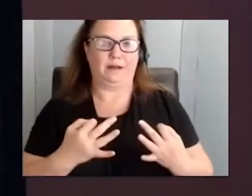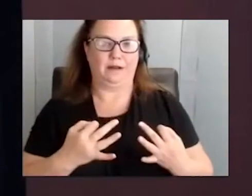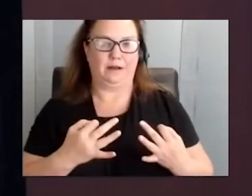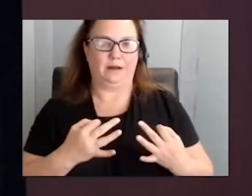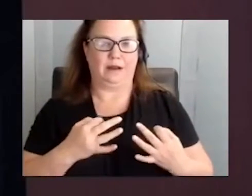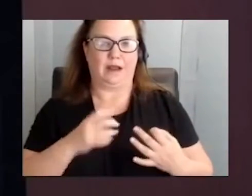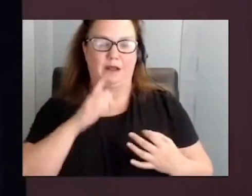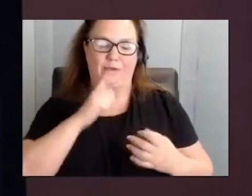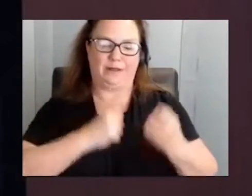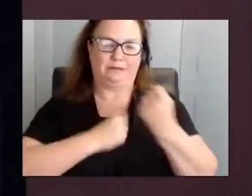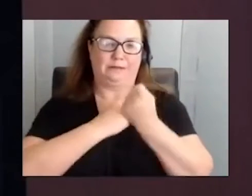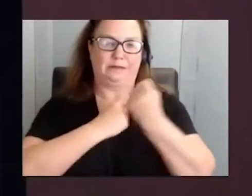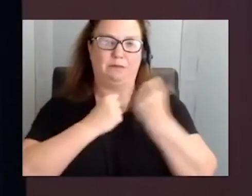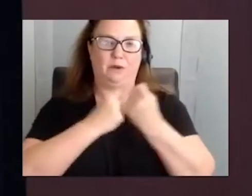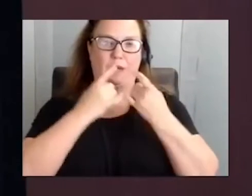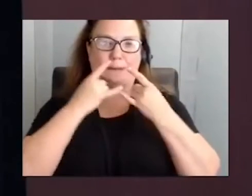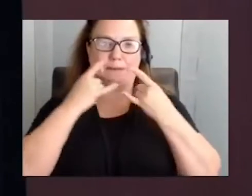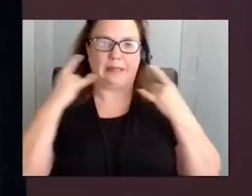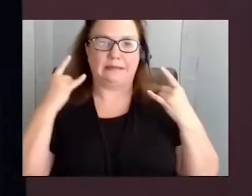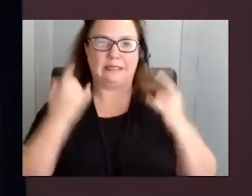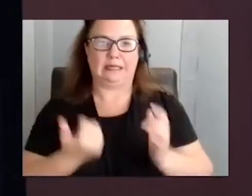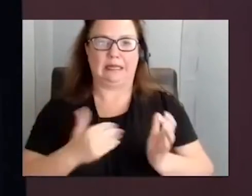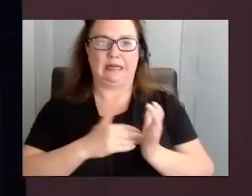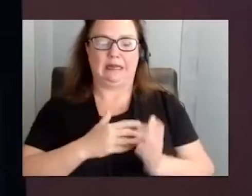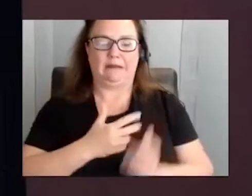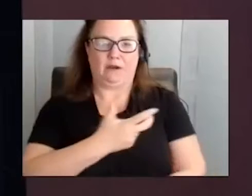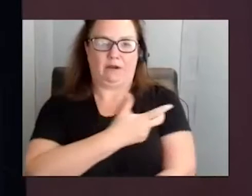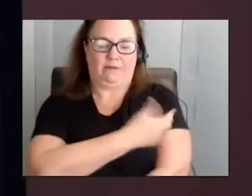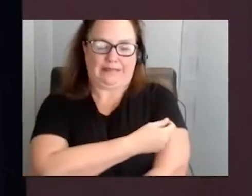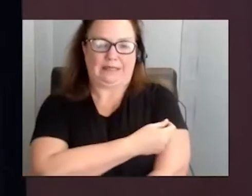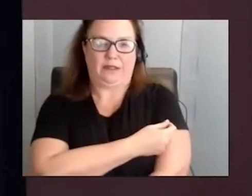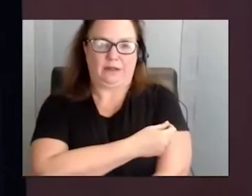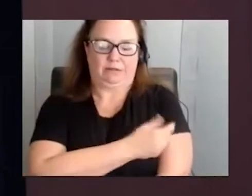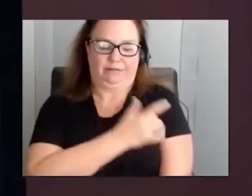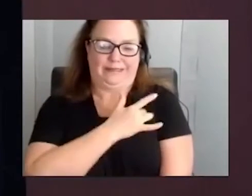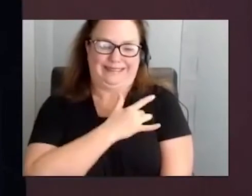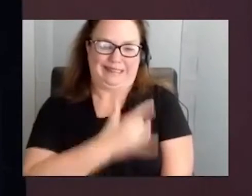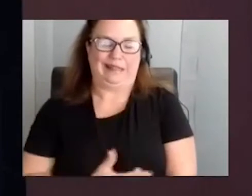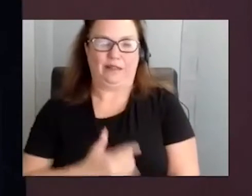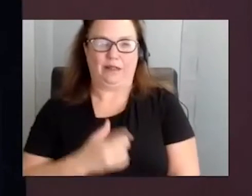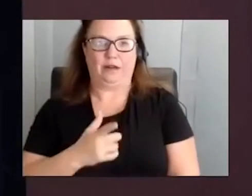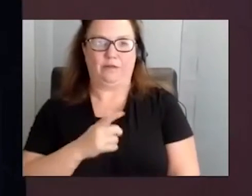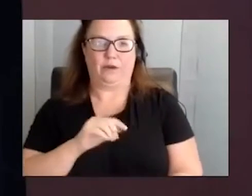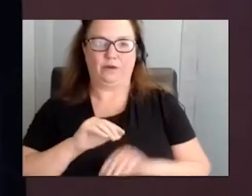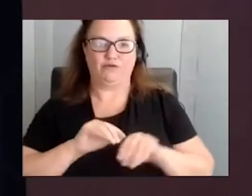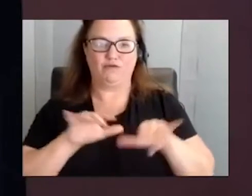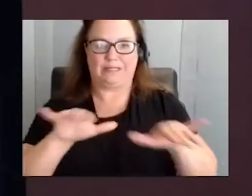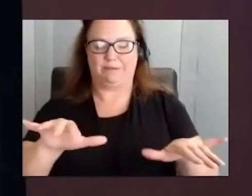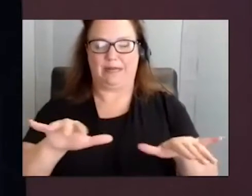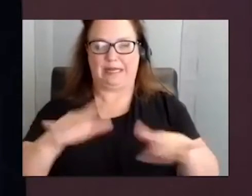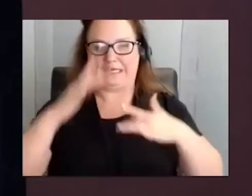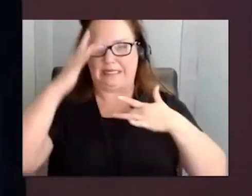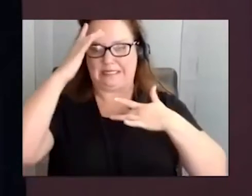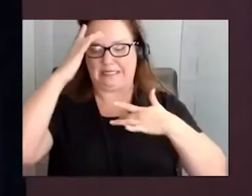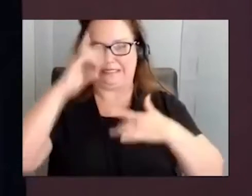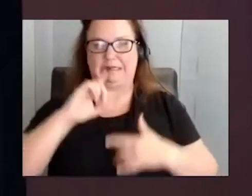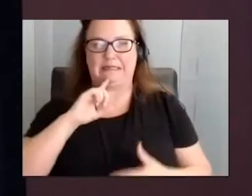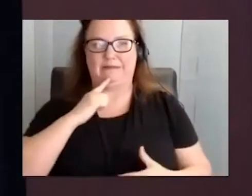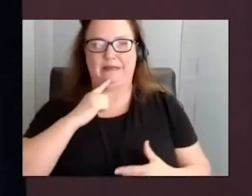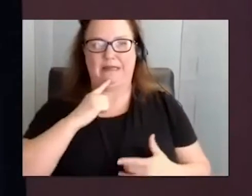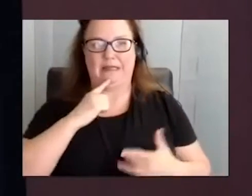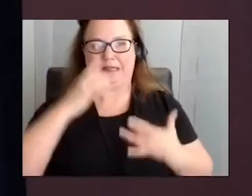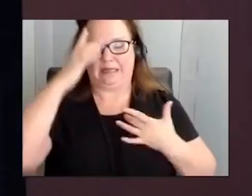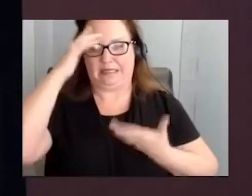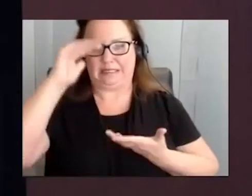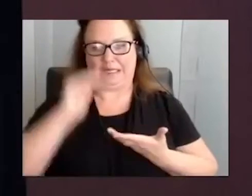so I think, again, if you're vaccinated, the likelihood of you transmitting or getting the disease and being severely ill is limited. It's